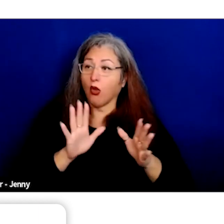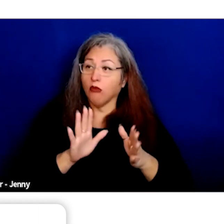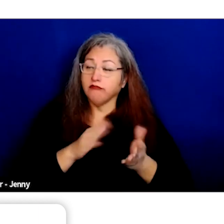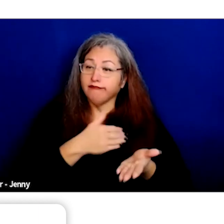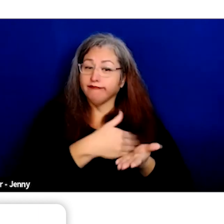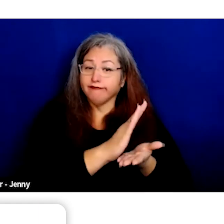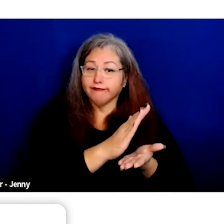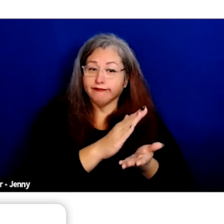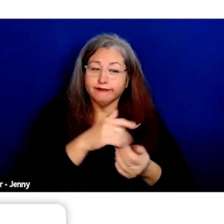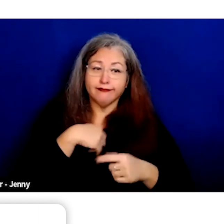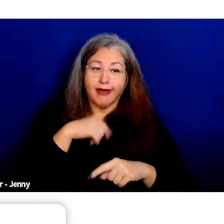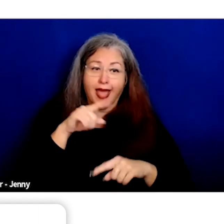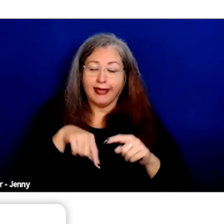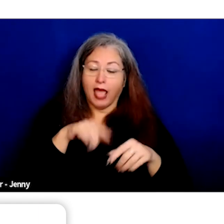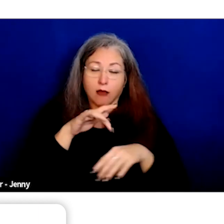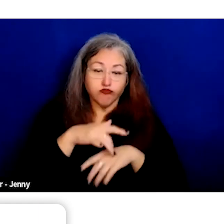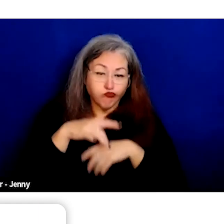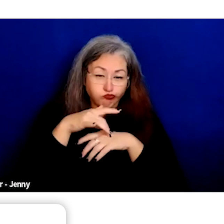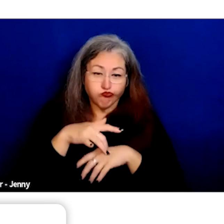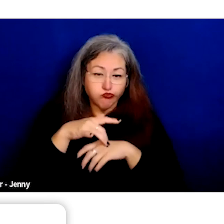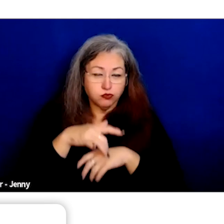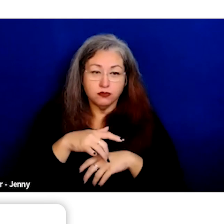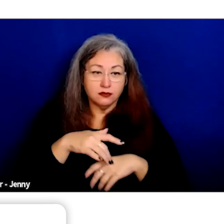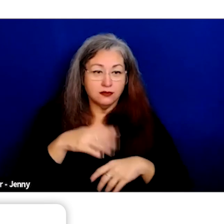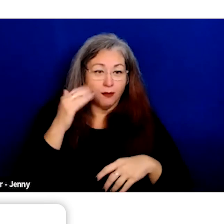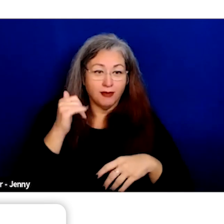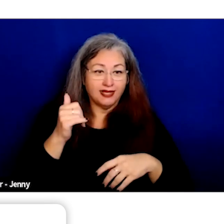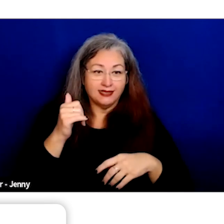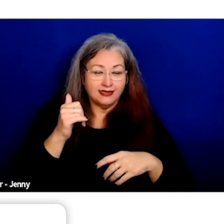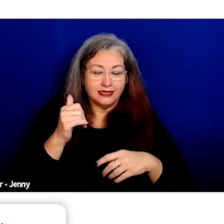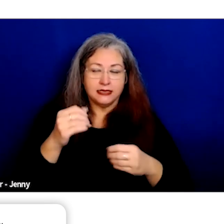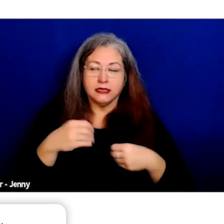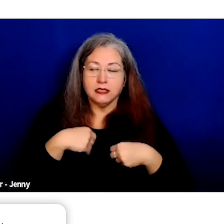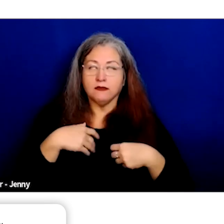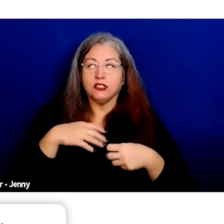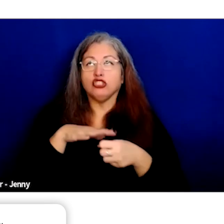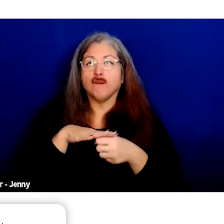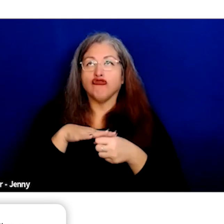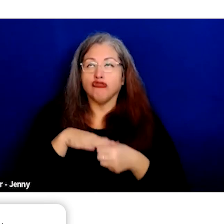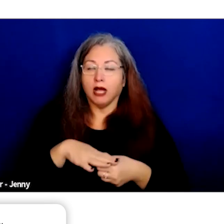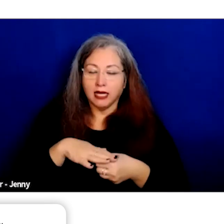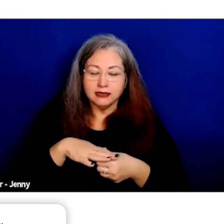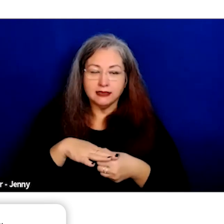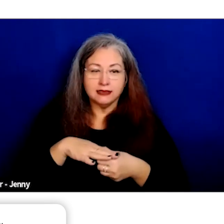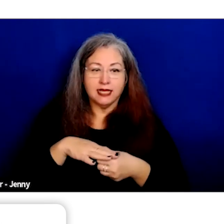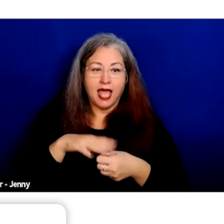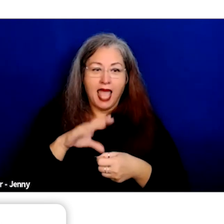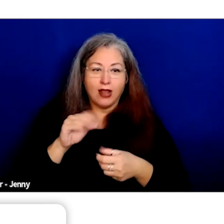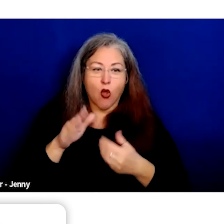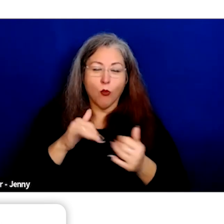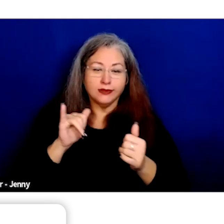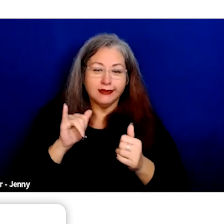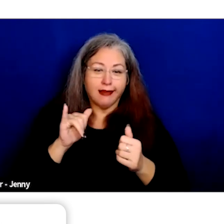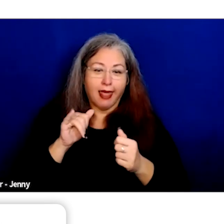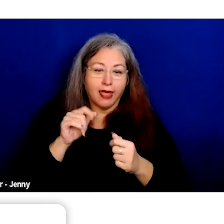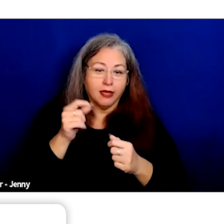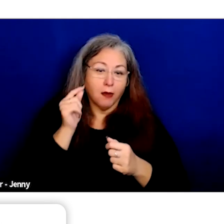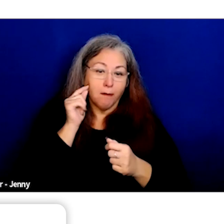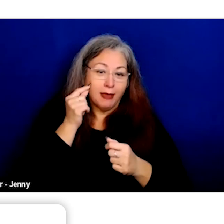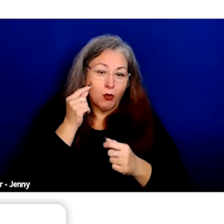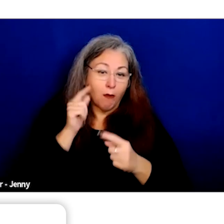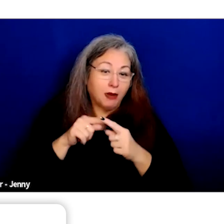I can't sit with that shit because it's fucking stressful. And it just sits there like a pimple you can't pop, you